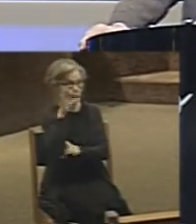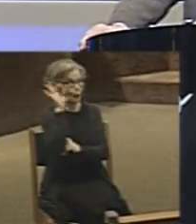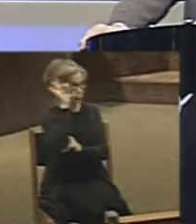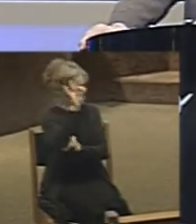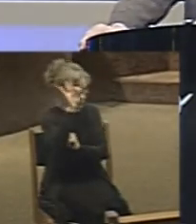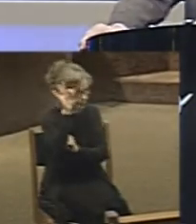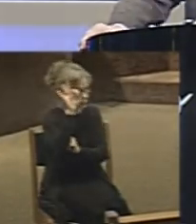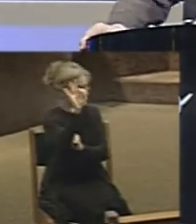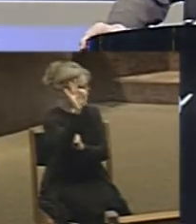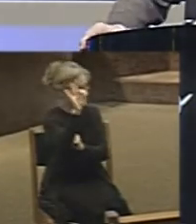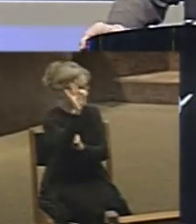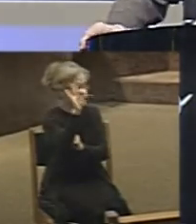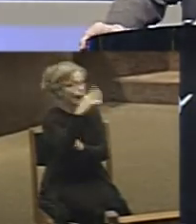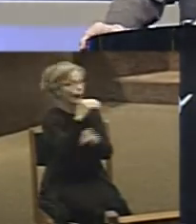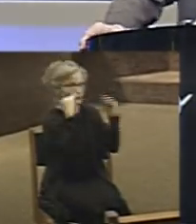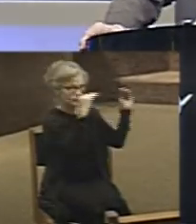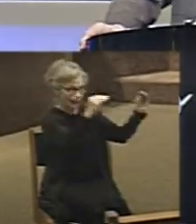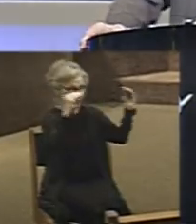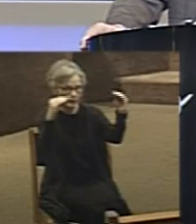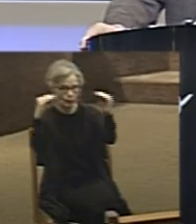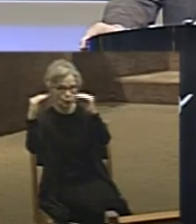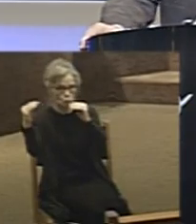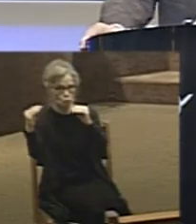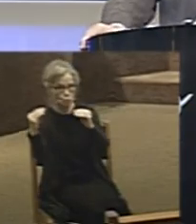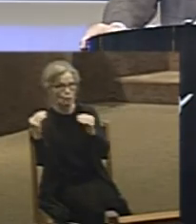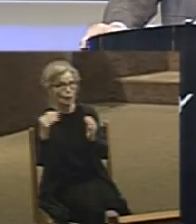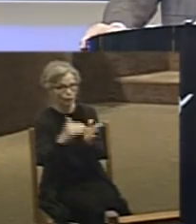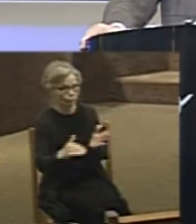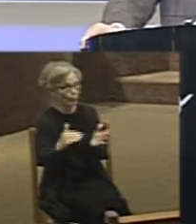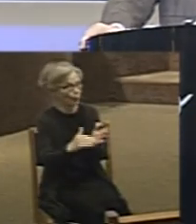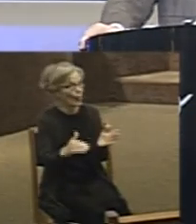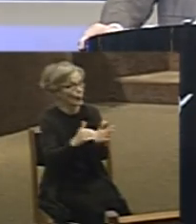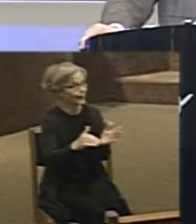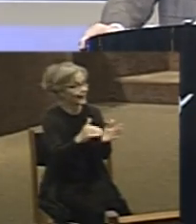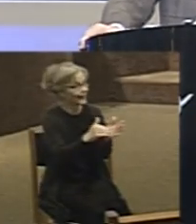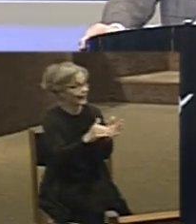taught more frequently and more forcefully,